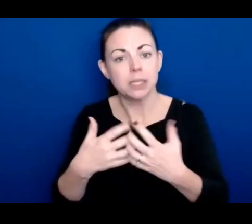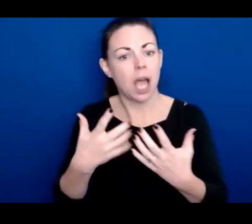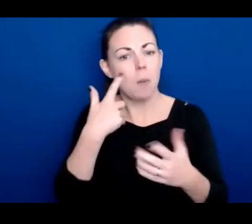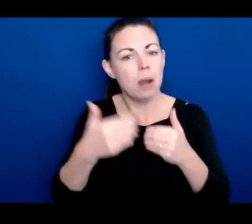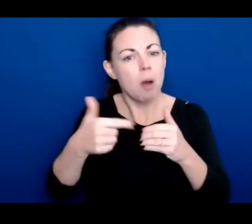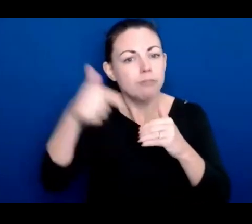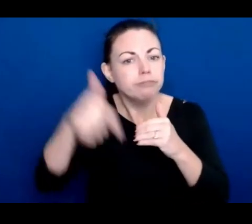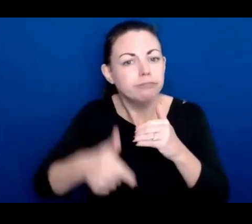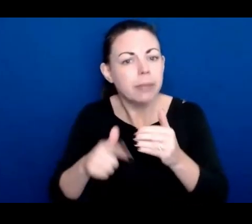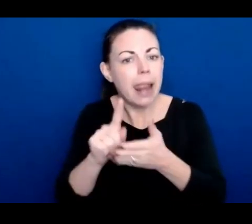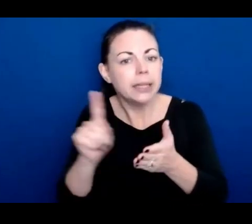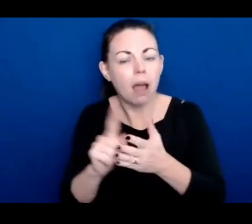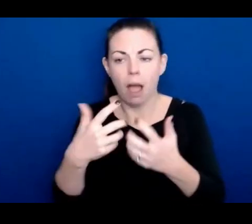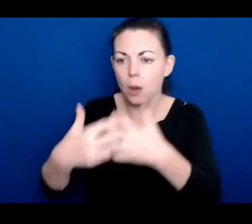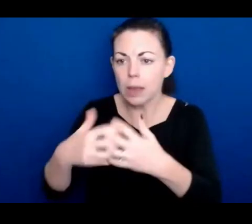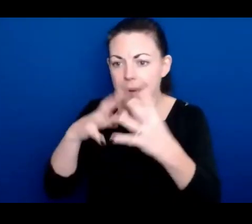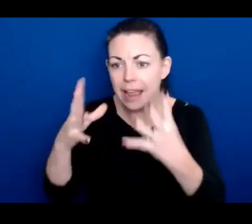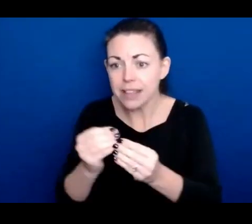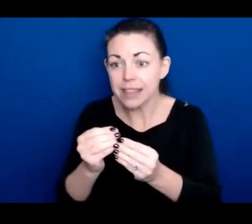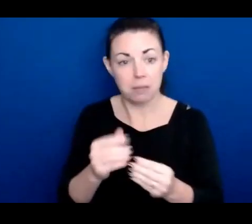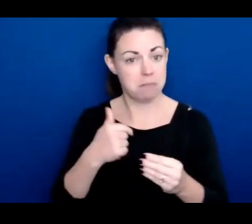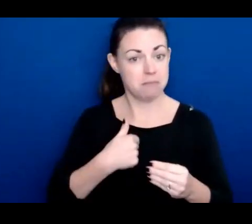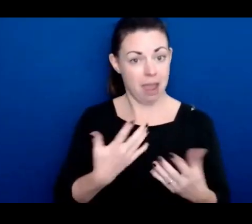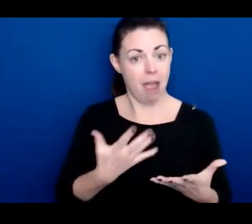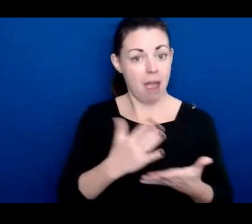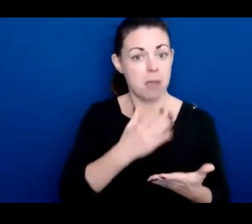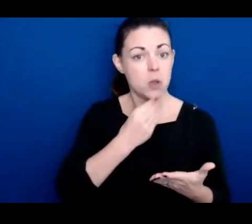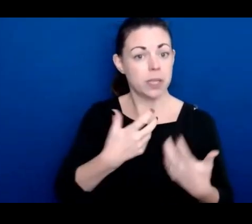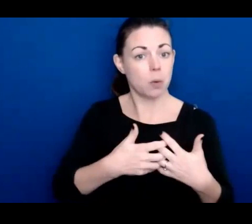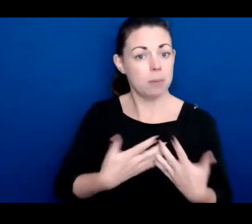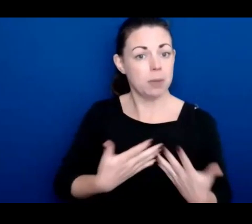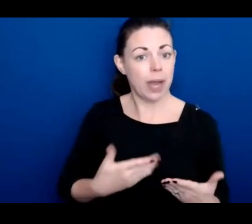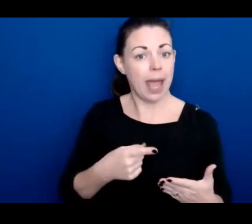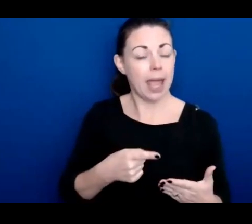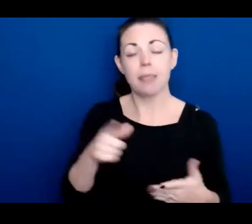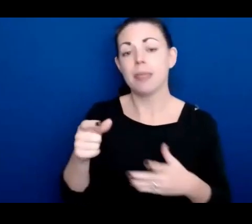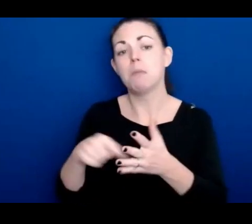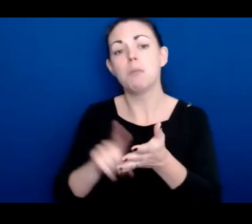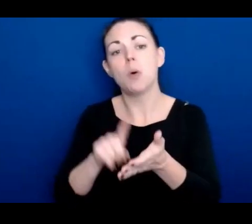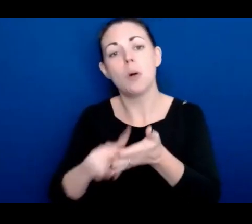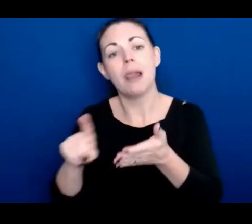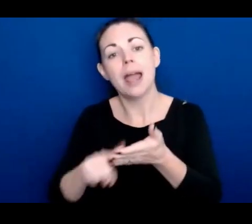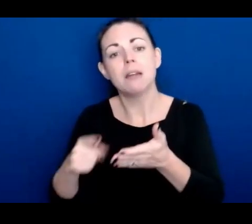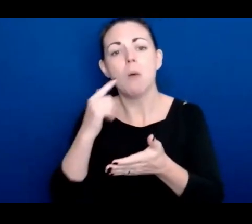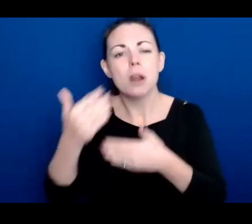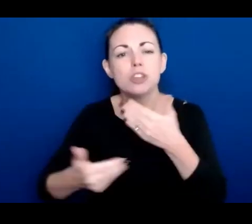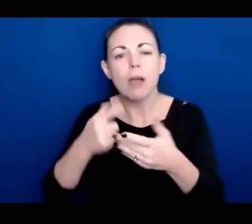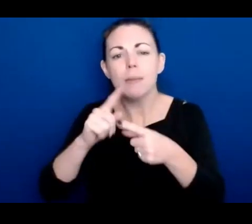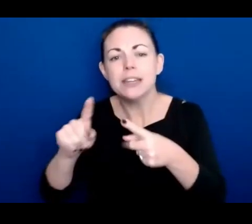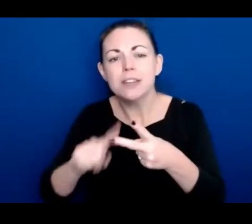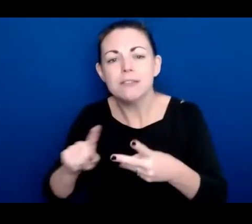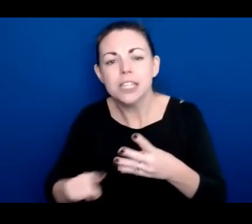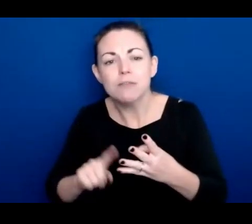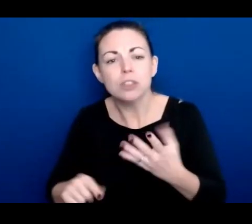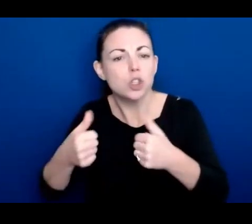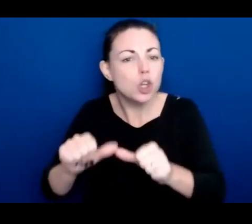that later on, that I'm also using today. But also Paul will help me later on to describe some of the solutions we can help with